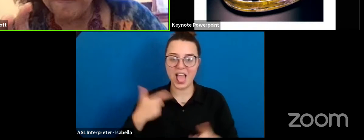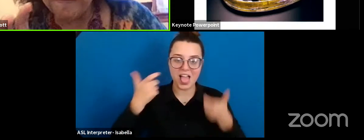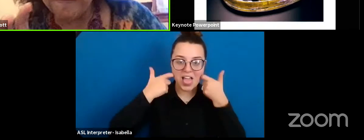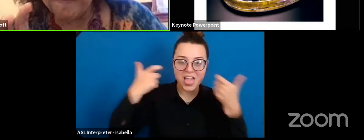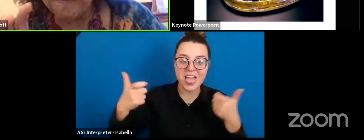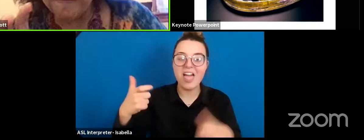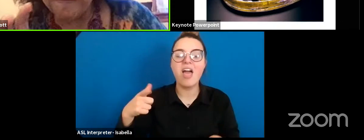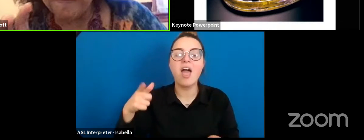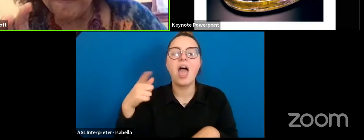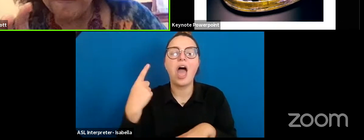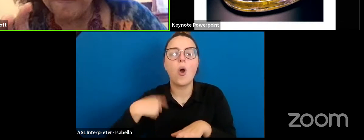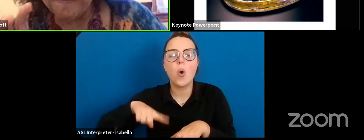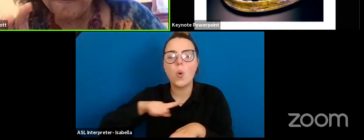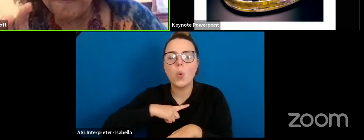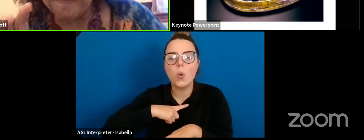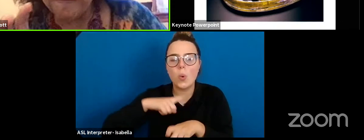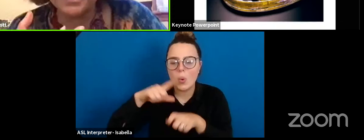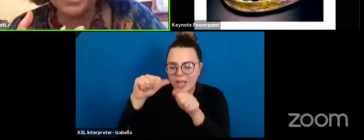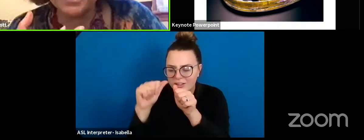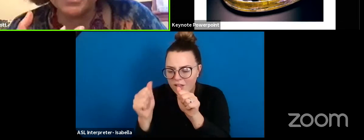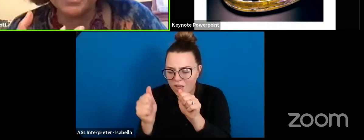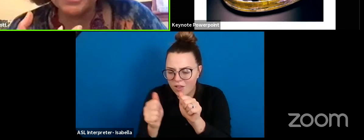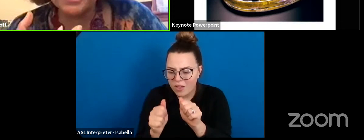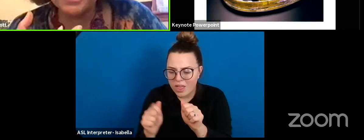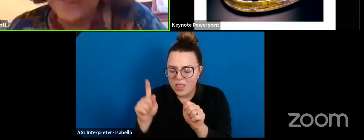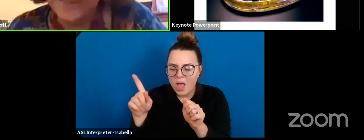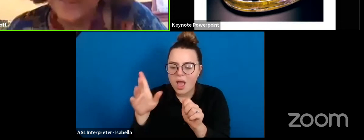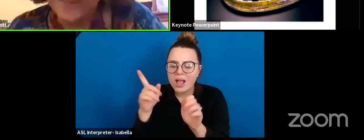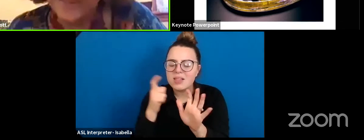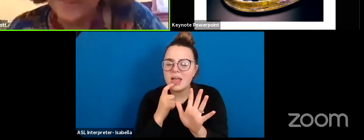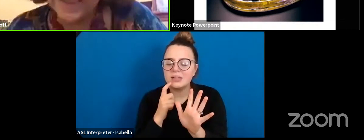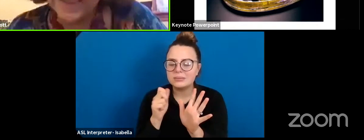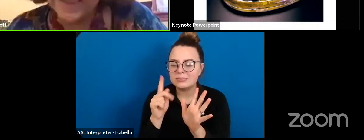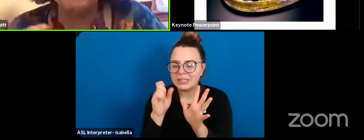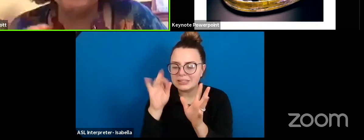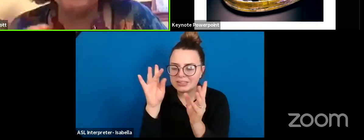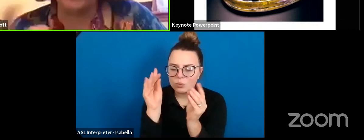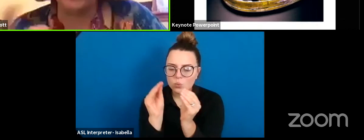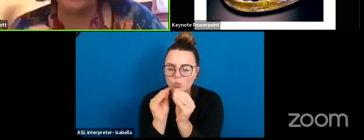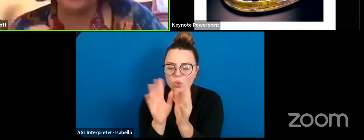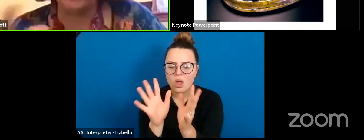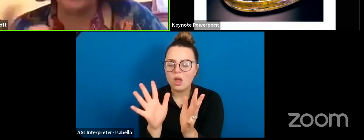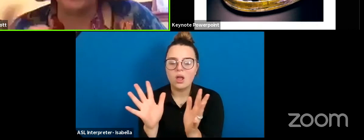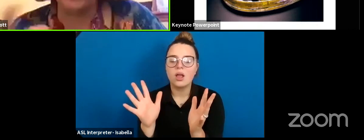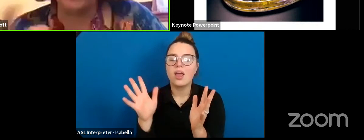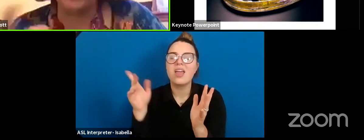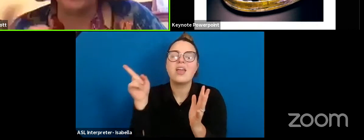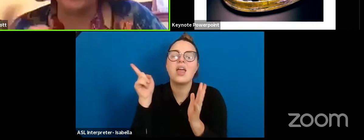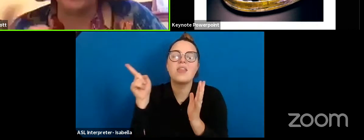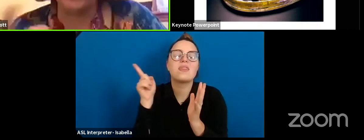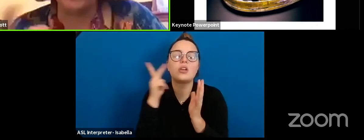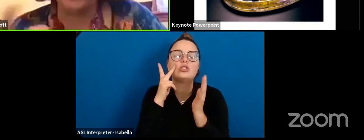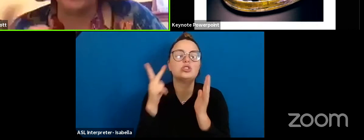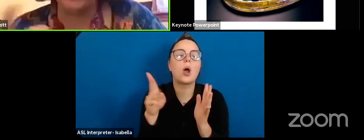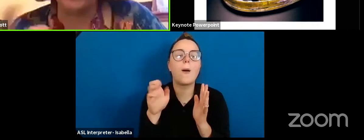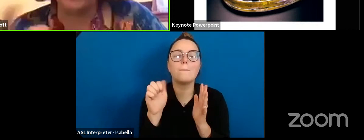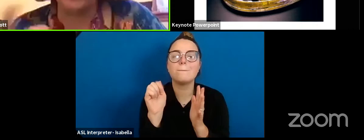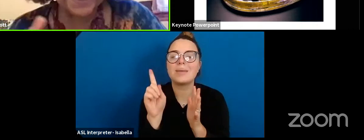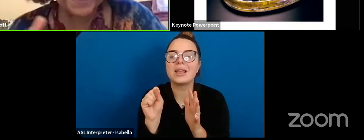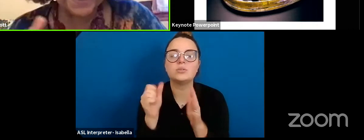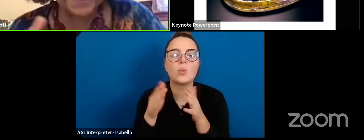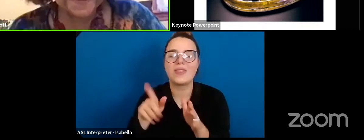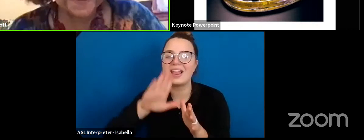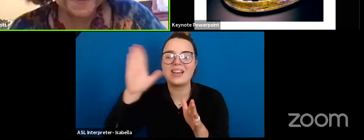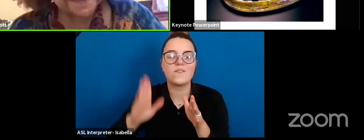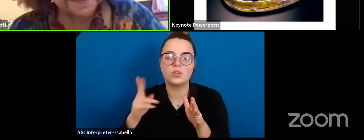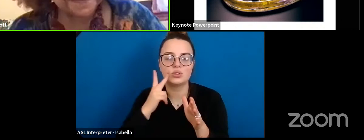and they kissed each other and worked beautifully, they saw beadwork in a way they wore. Next.